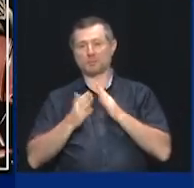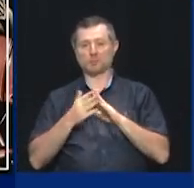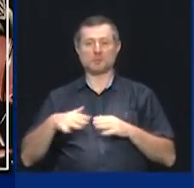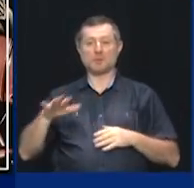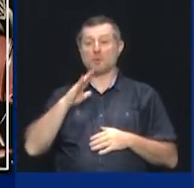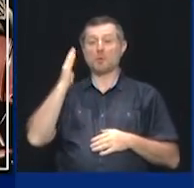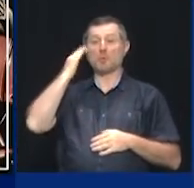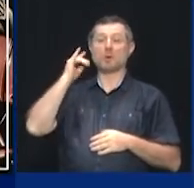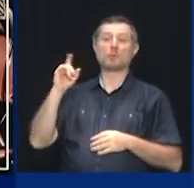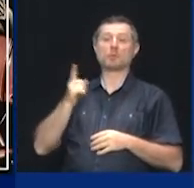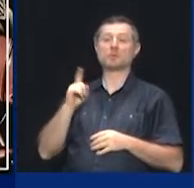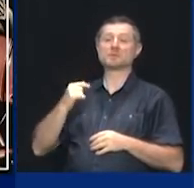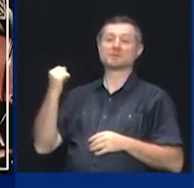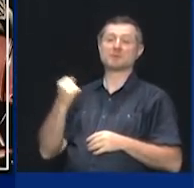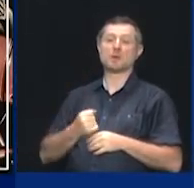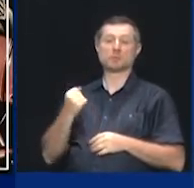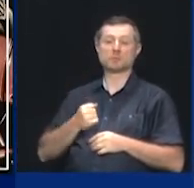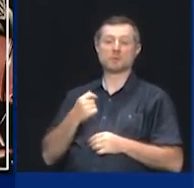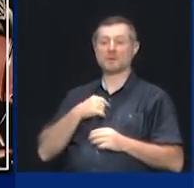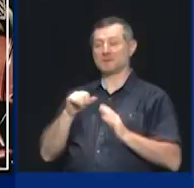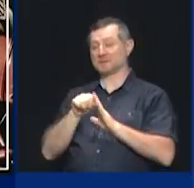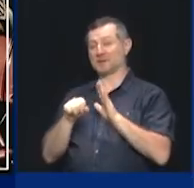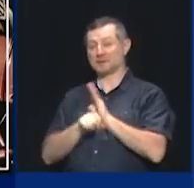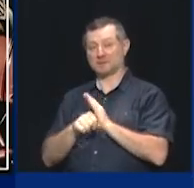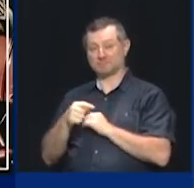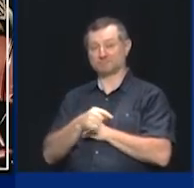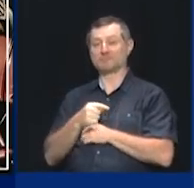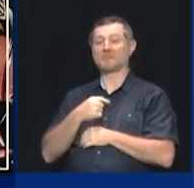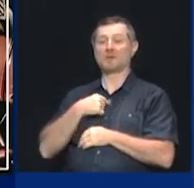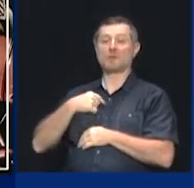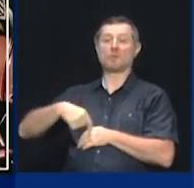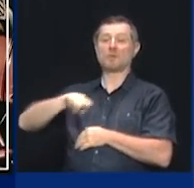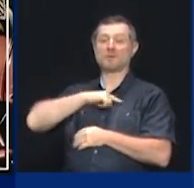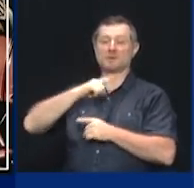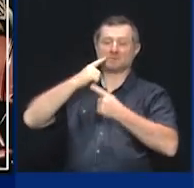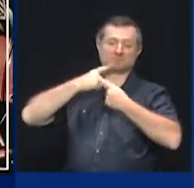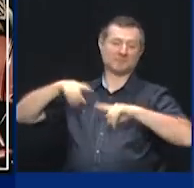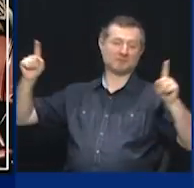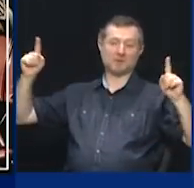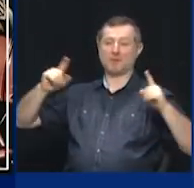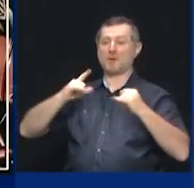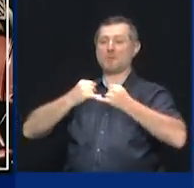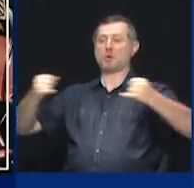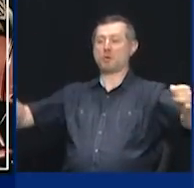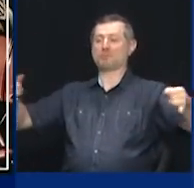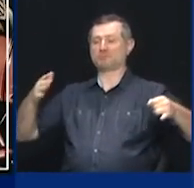south. And we're going to declare a border war to stop it.